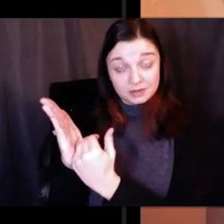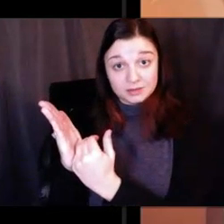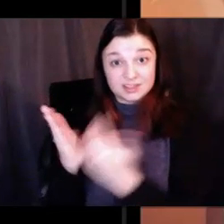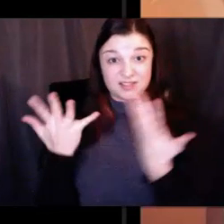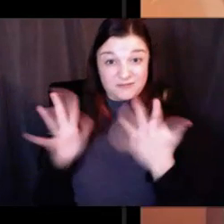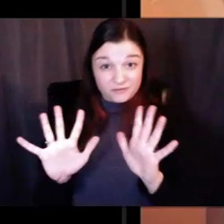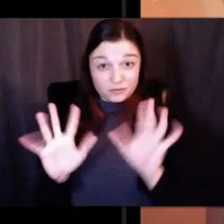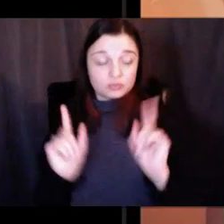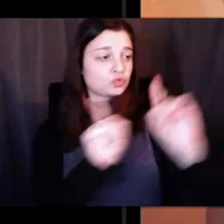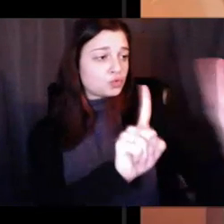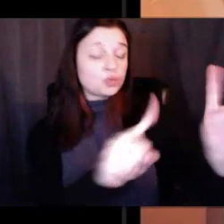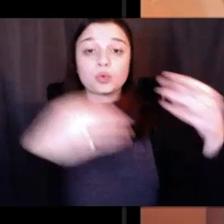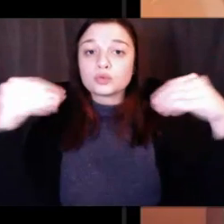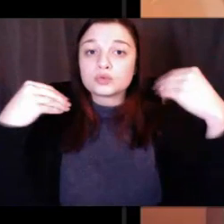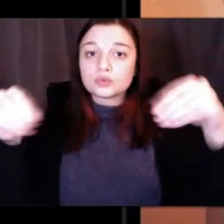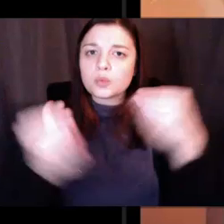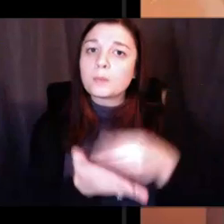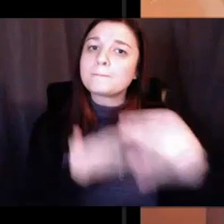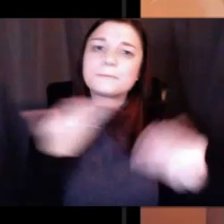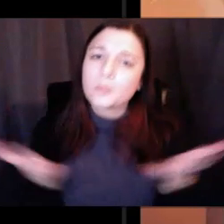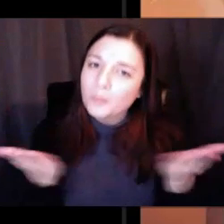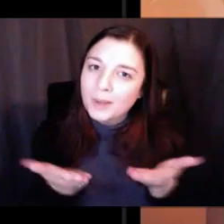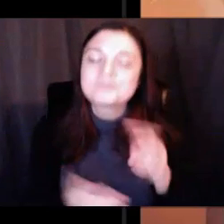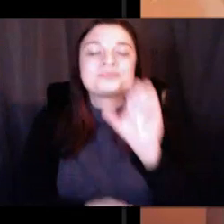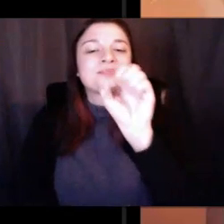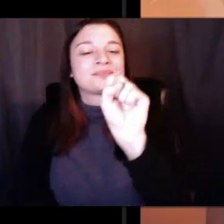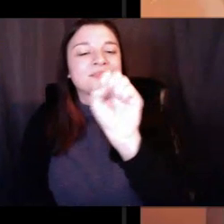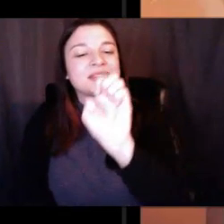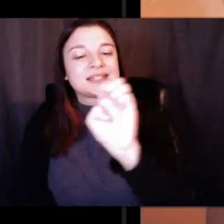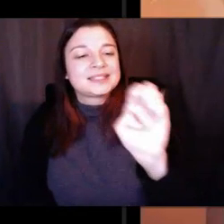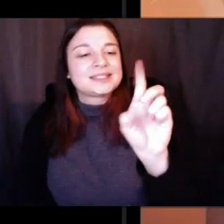They go to the garden store to buy seeds.